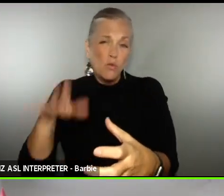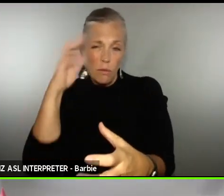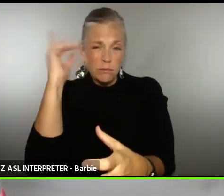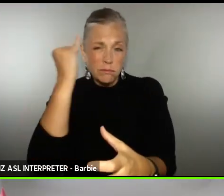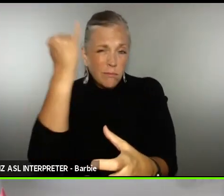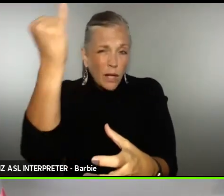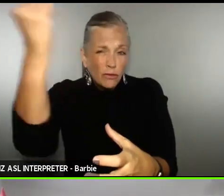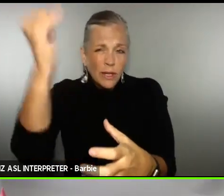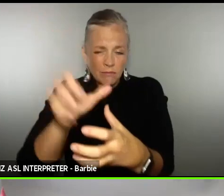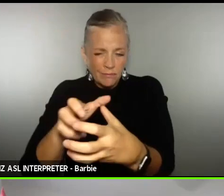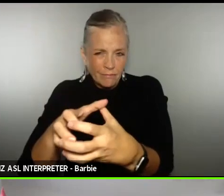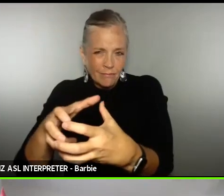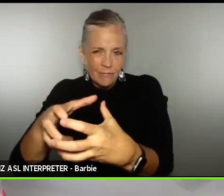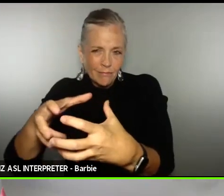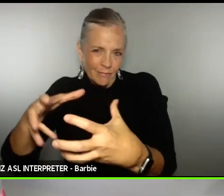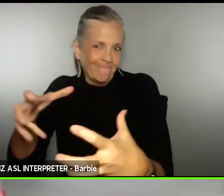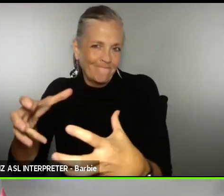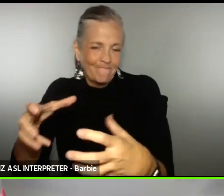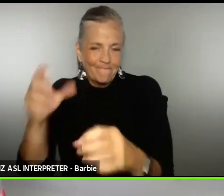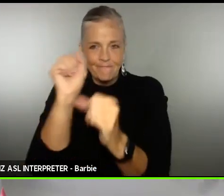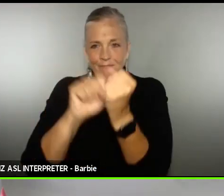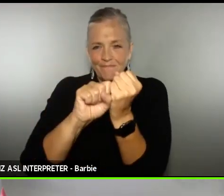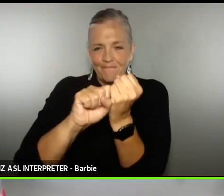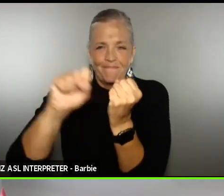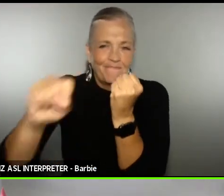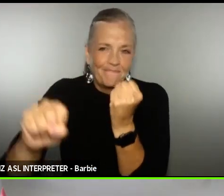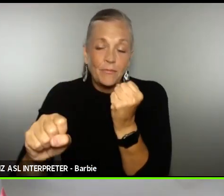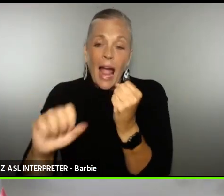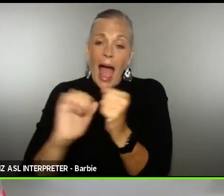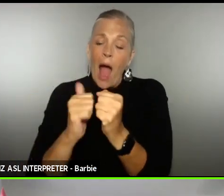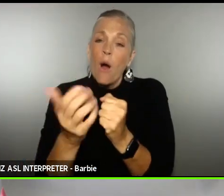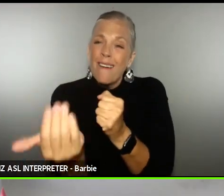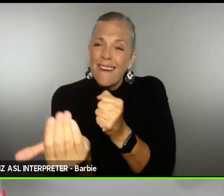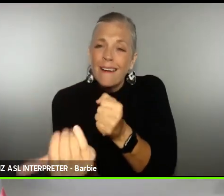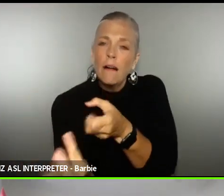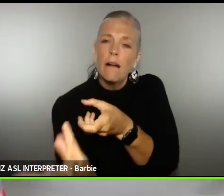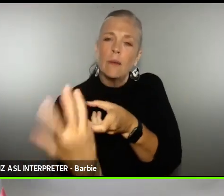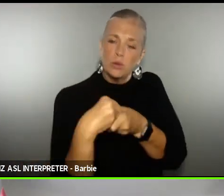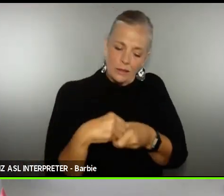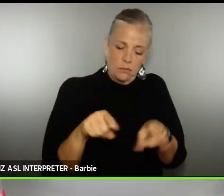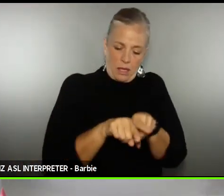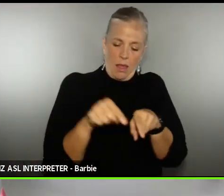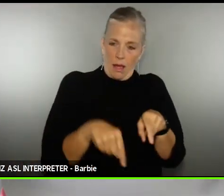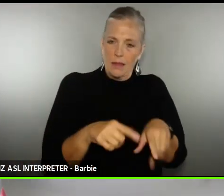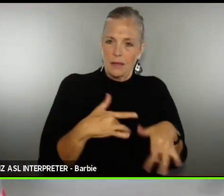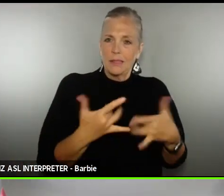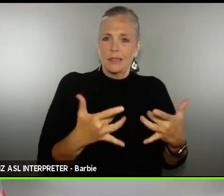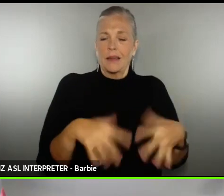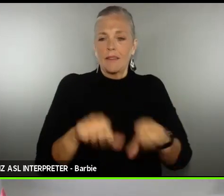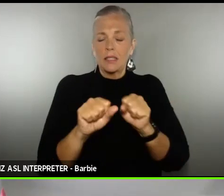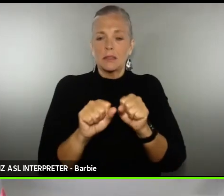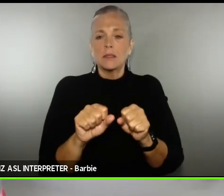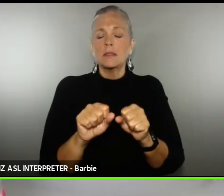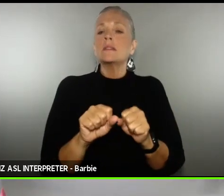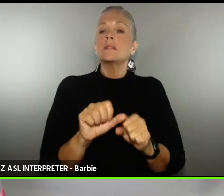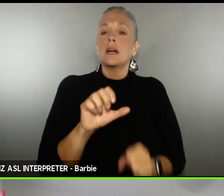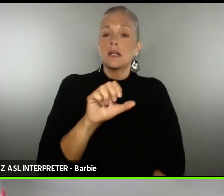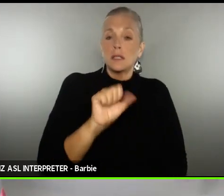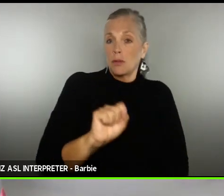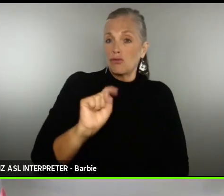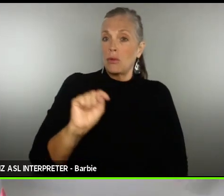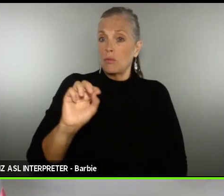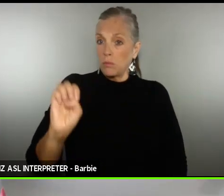by getting them to participate in this, events like this, Spectrum Theatre Ensemble productions, or